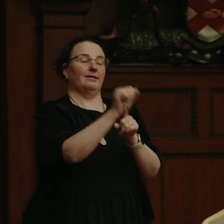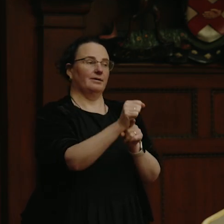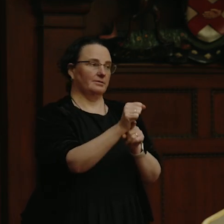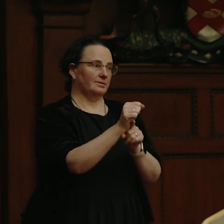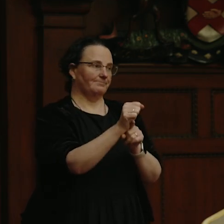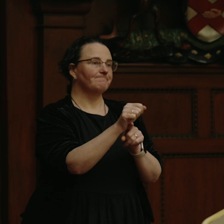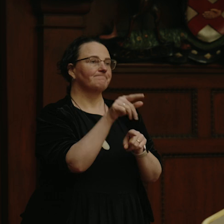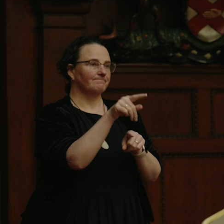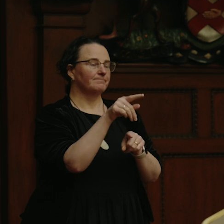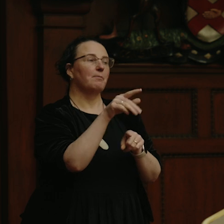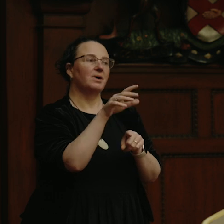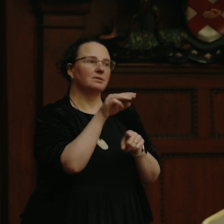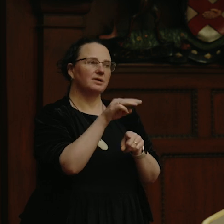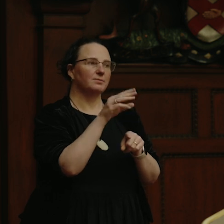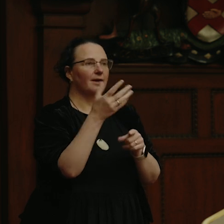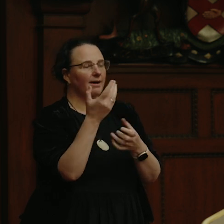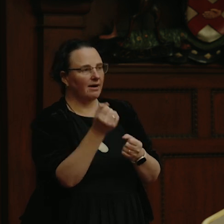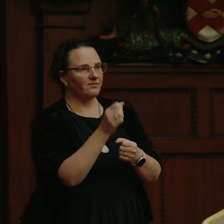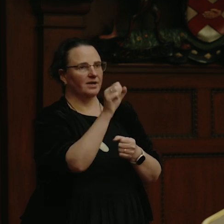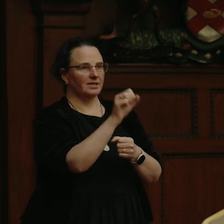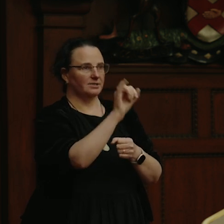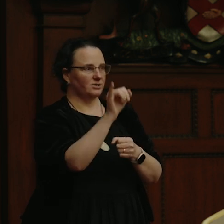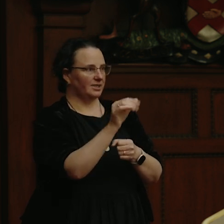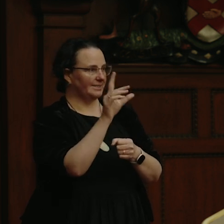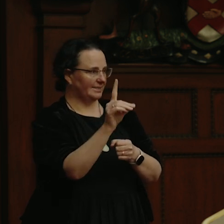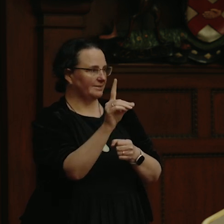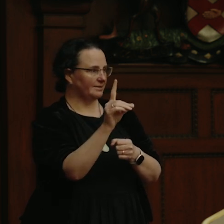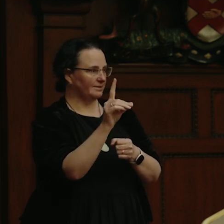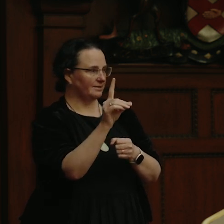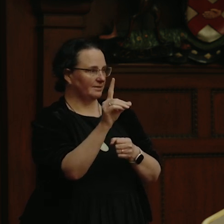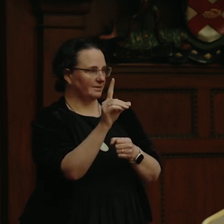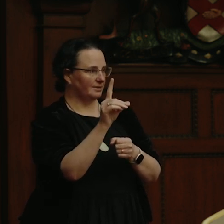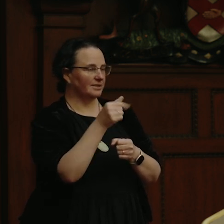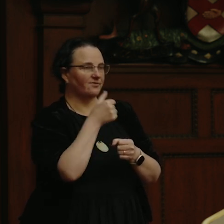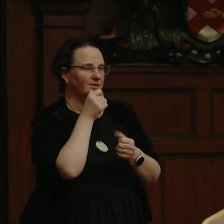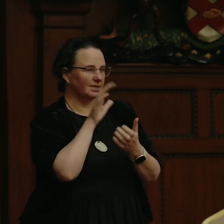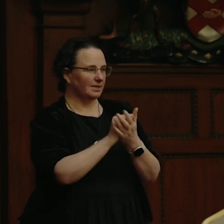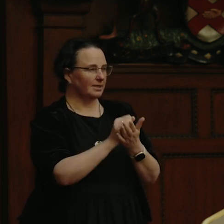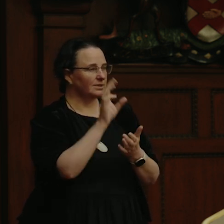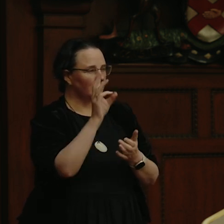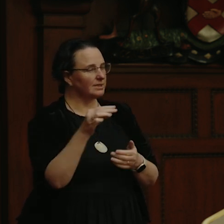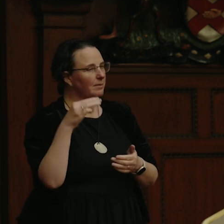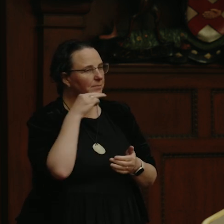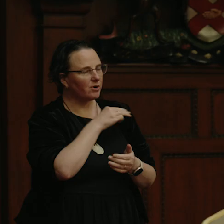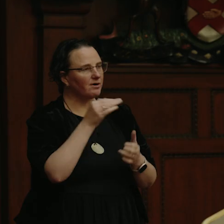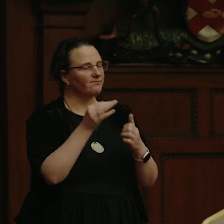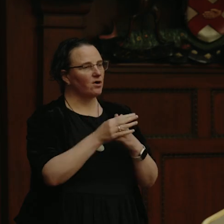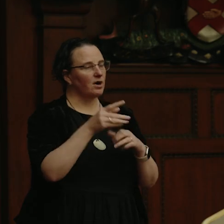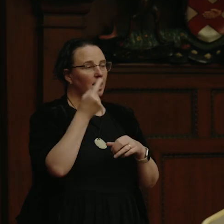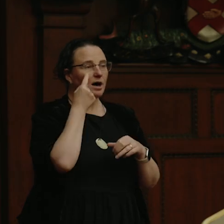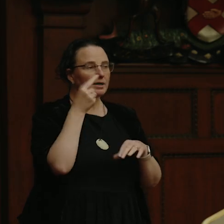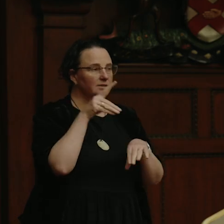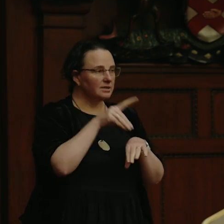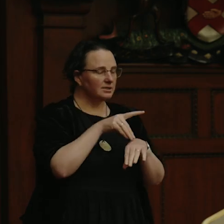first telltale sign that it is perhaps a condition, and that's why it's important for ophthalmologists or